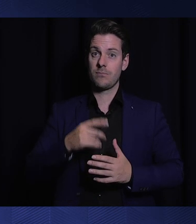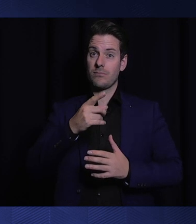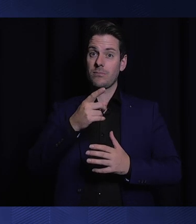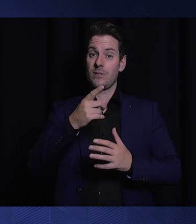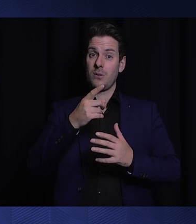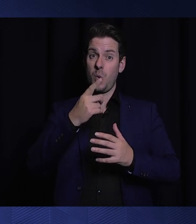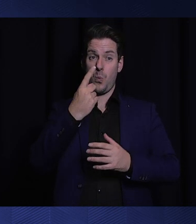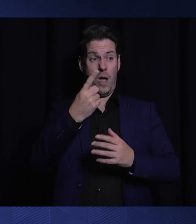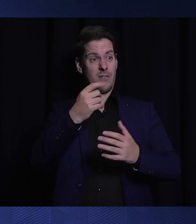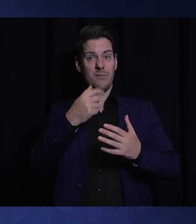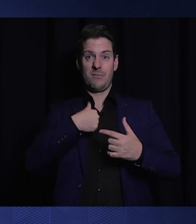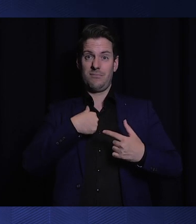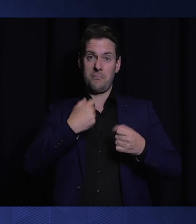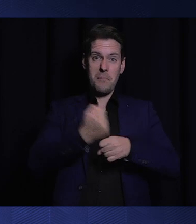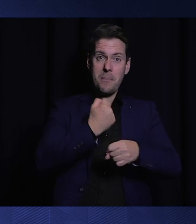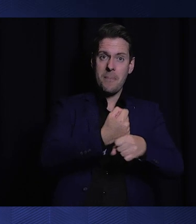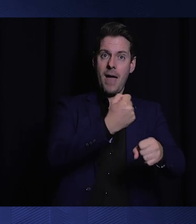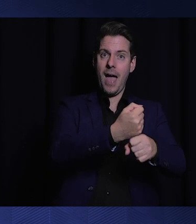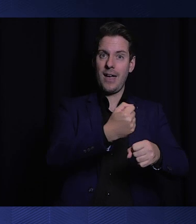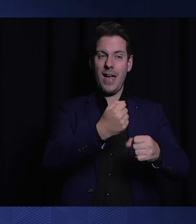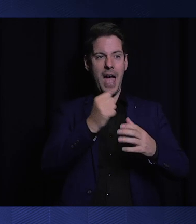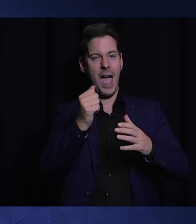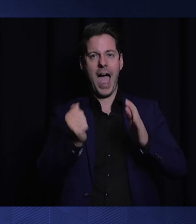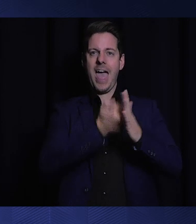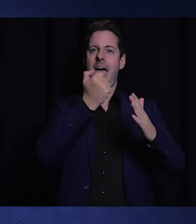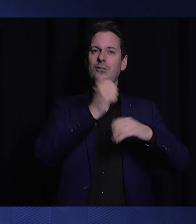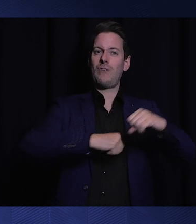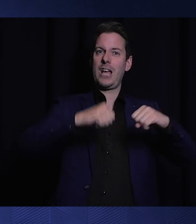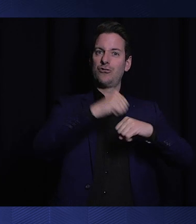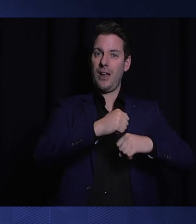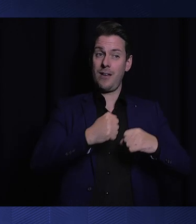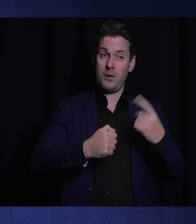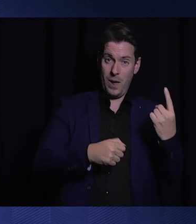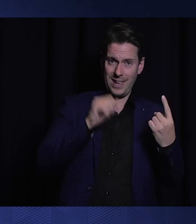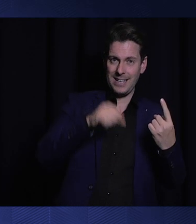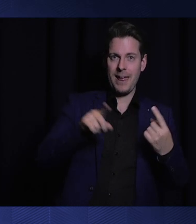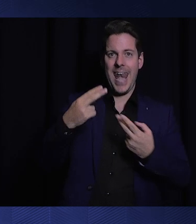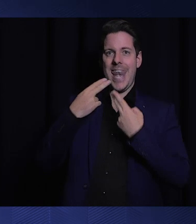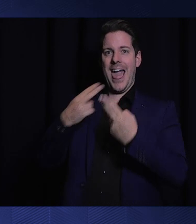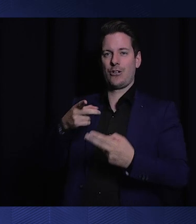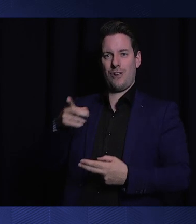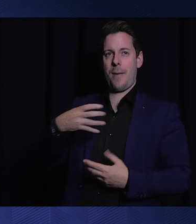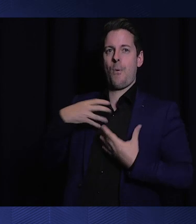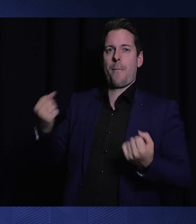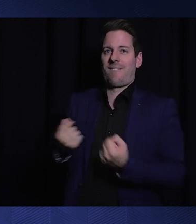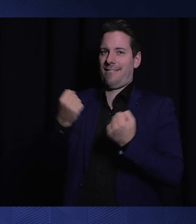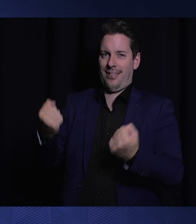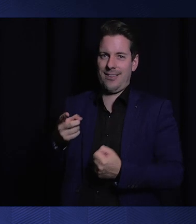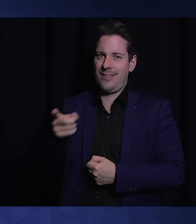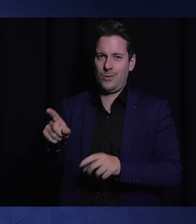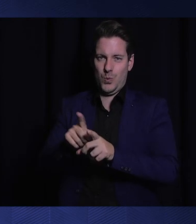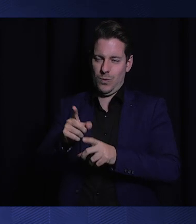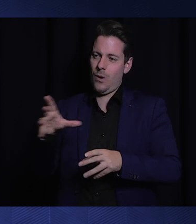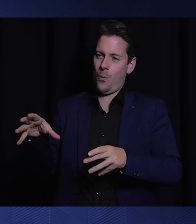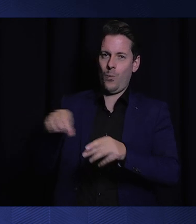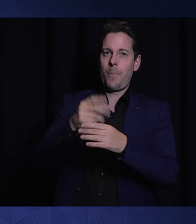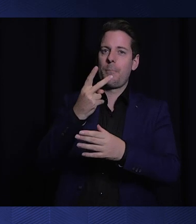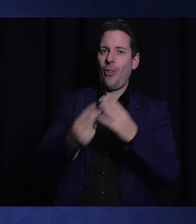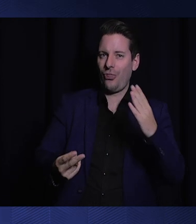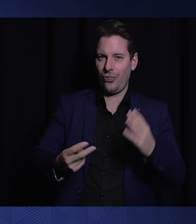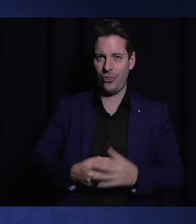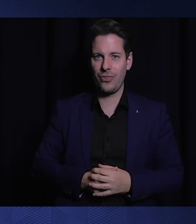more powerful than the hard structure, and that's why we included within this plan, and also it was